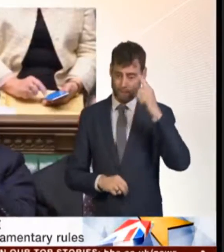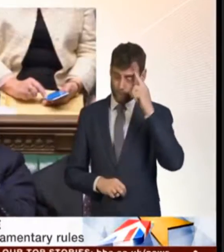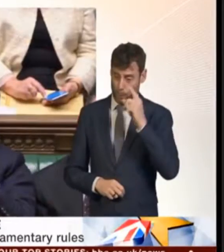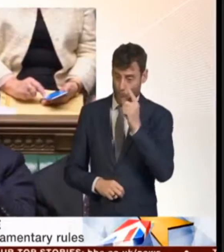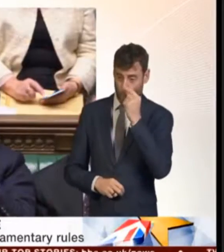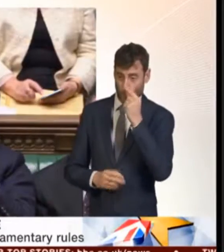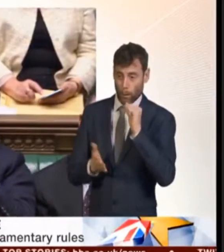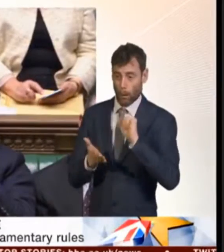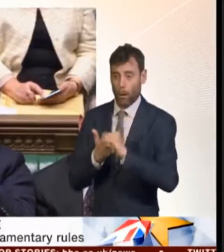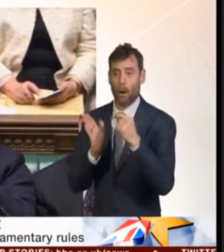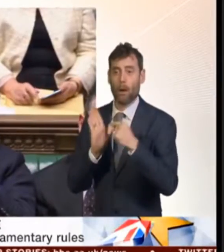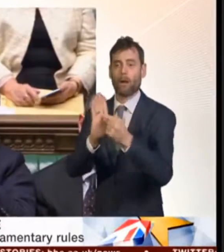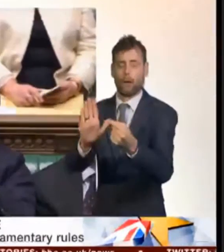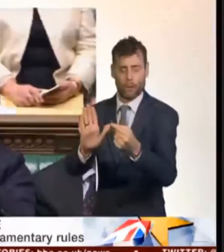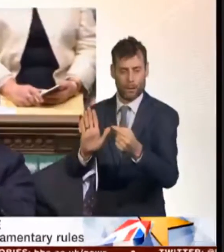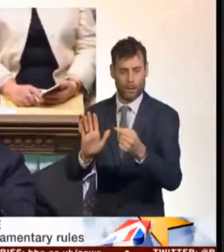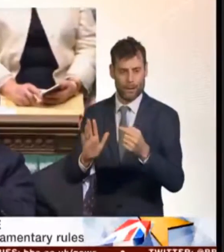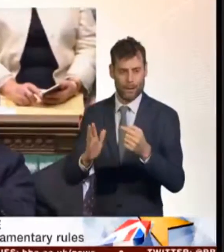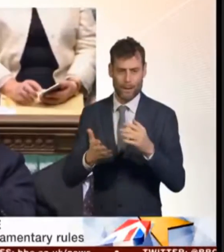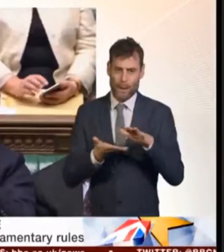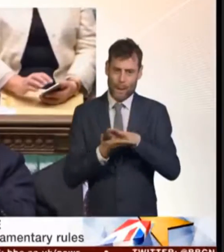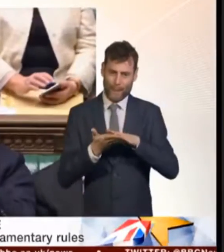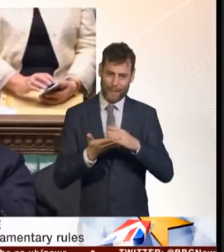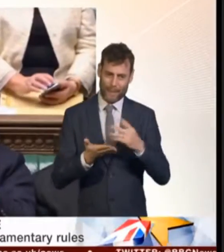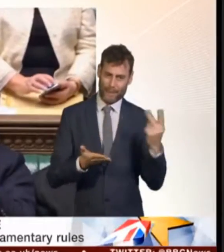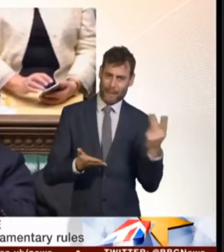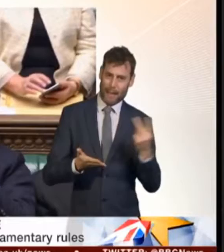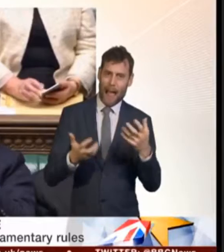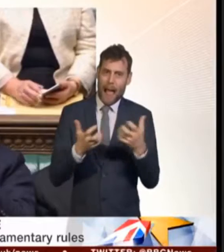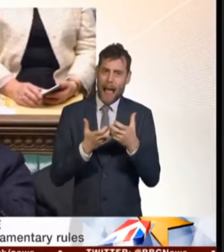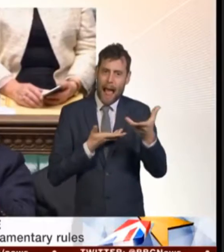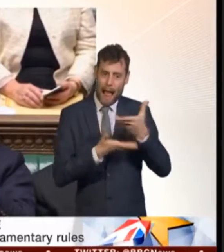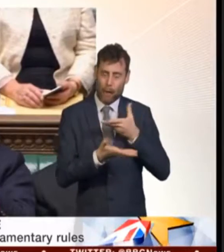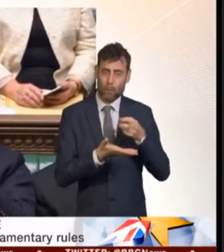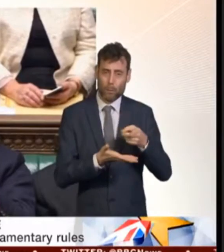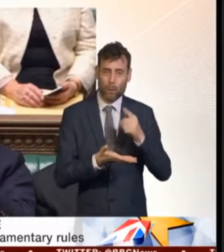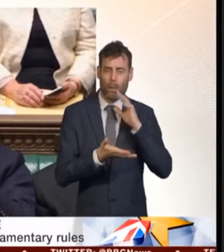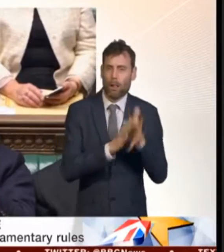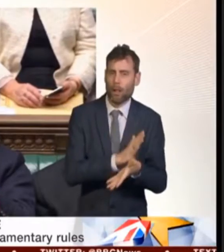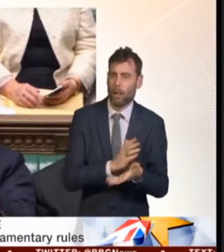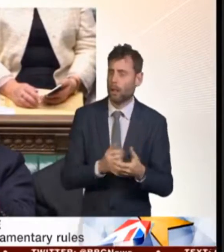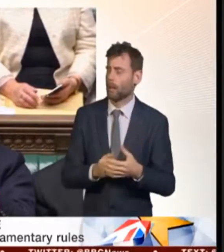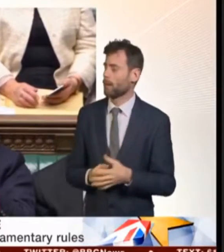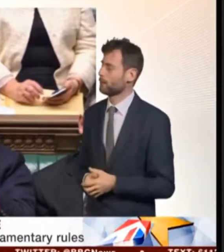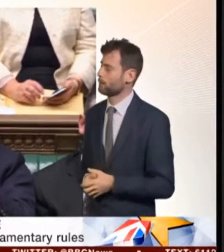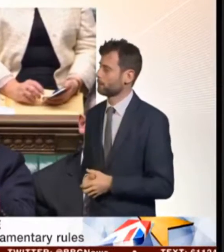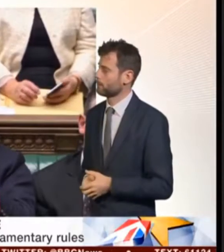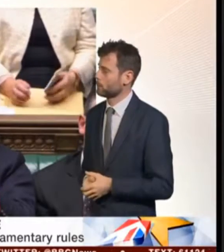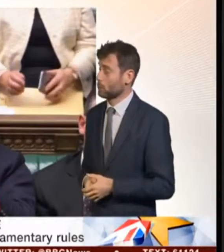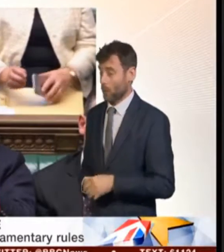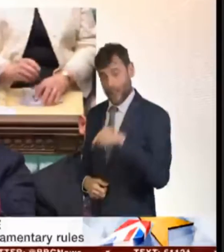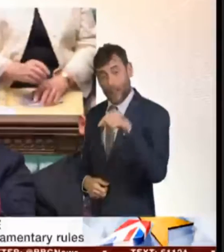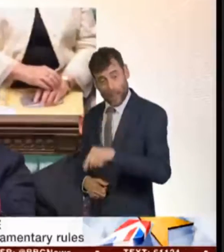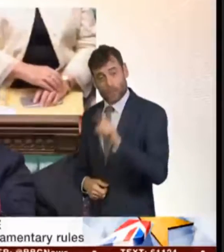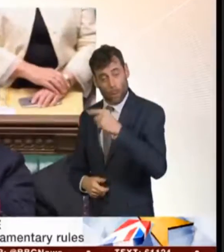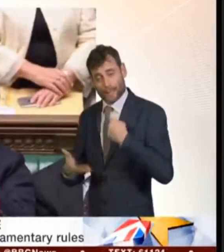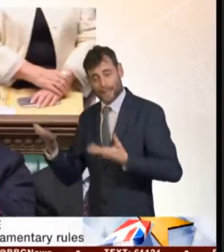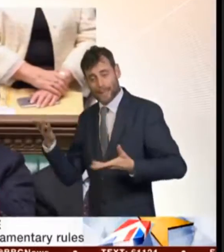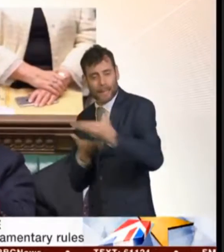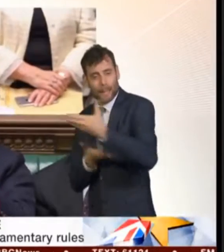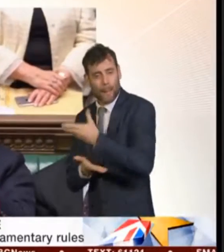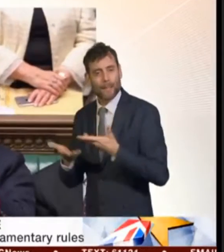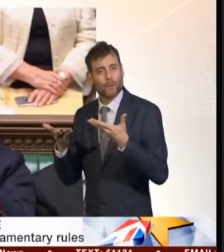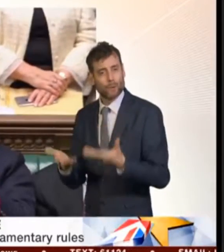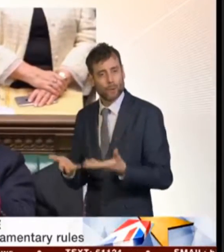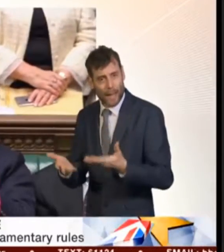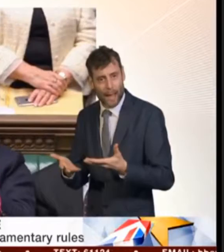government. This motion we are debating today would undermine these vital conventions, and it does so